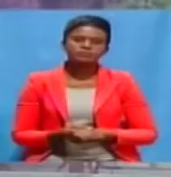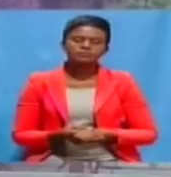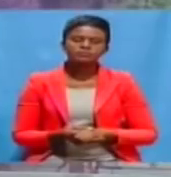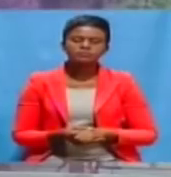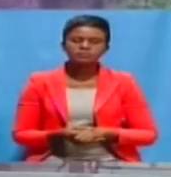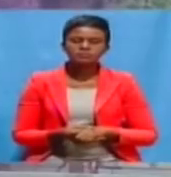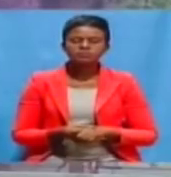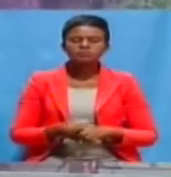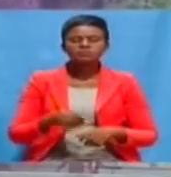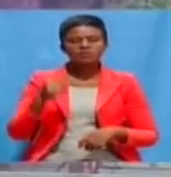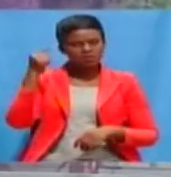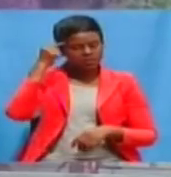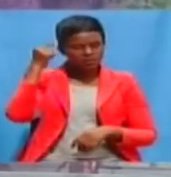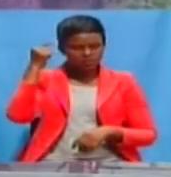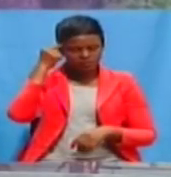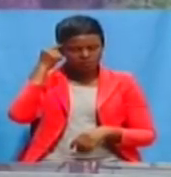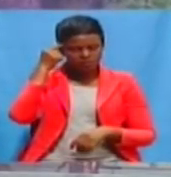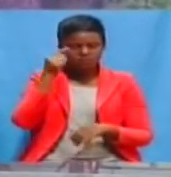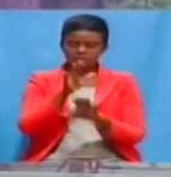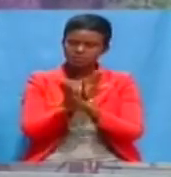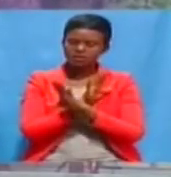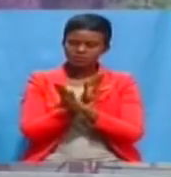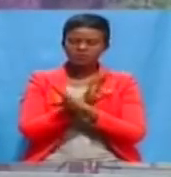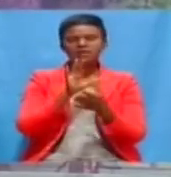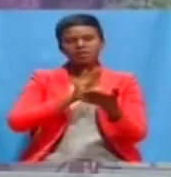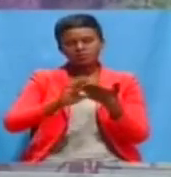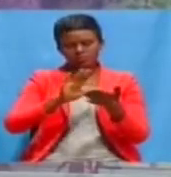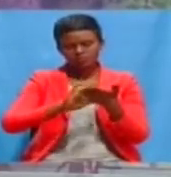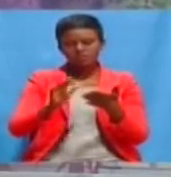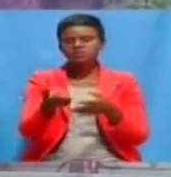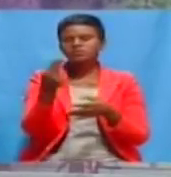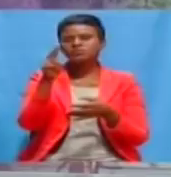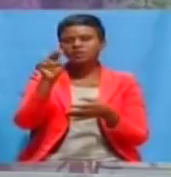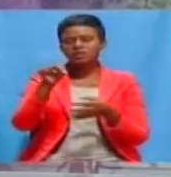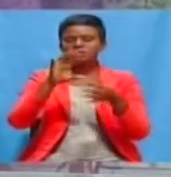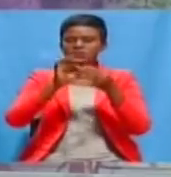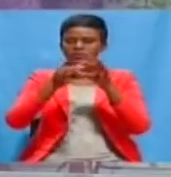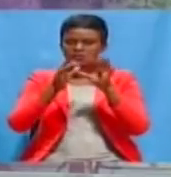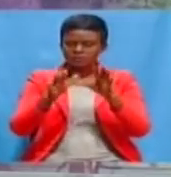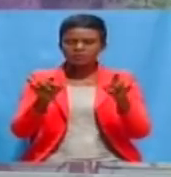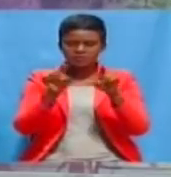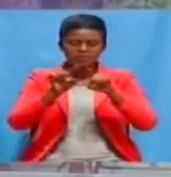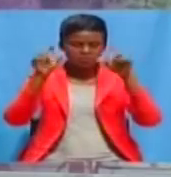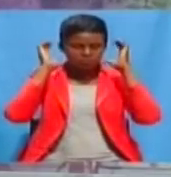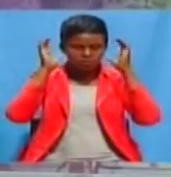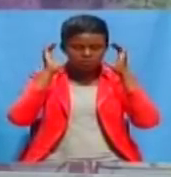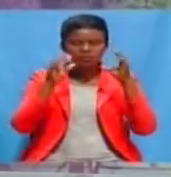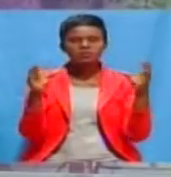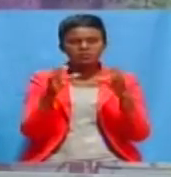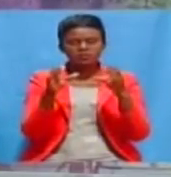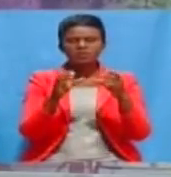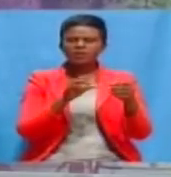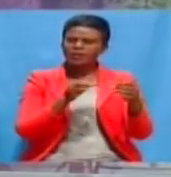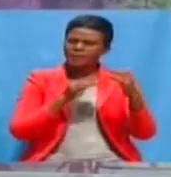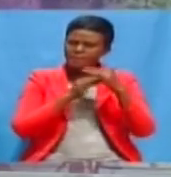The government has apologized to United Nations Resident Coordinator Janet Rogan and the diplomatic community for attacks on the UN